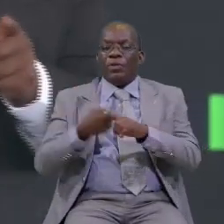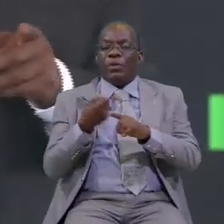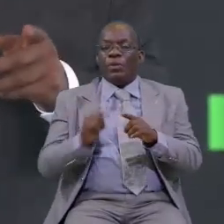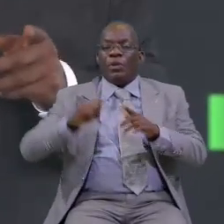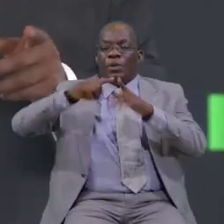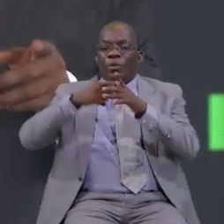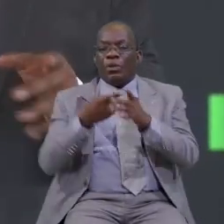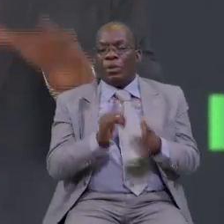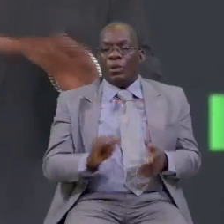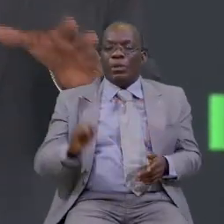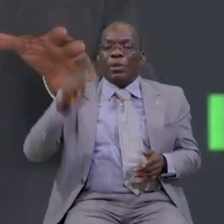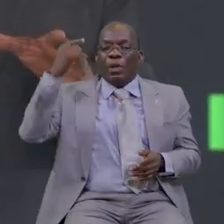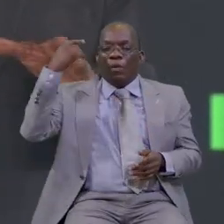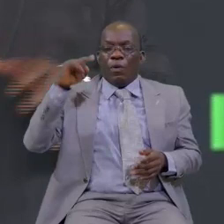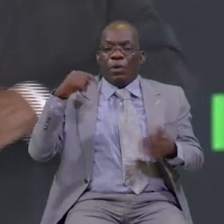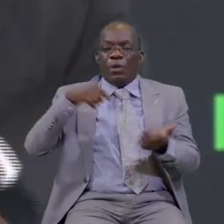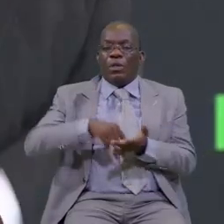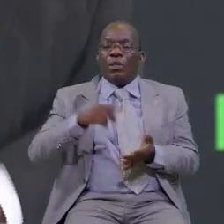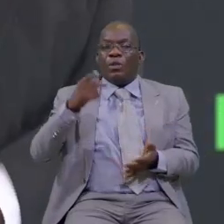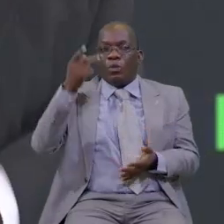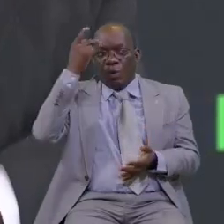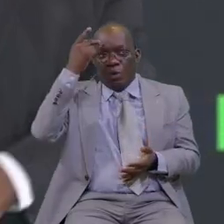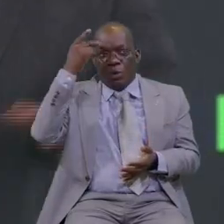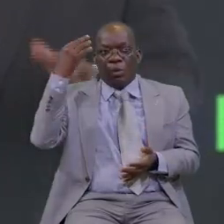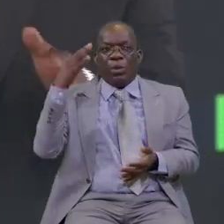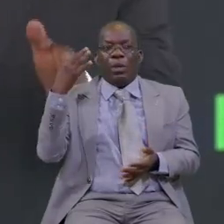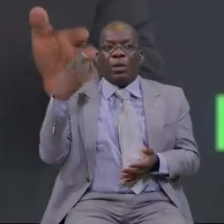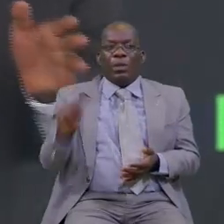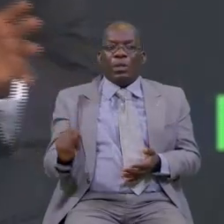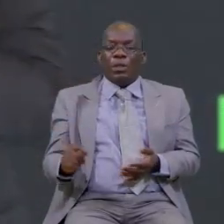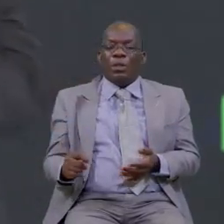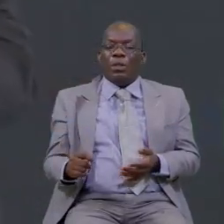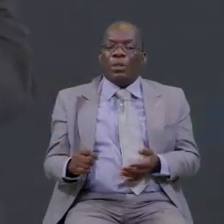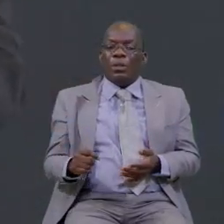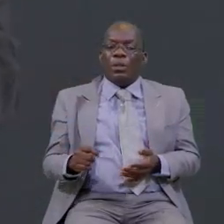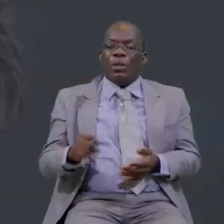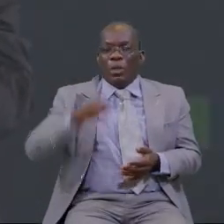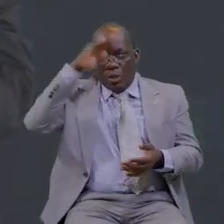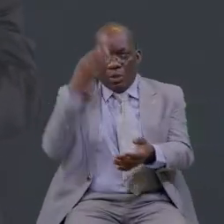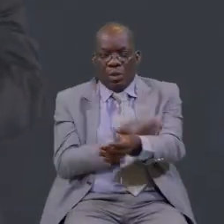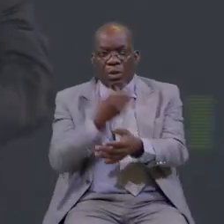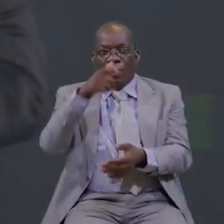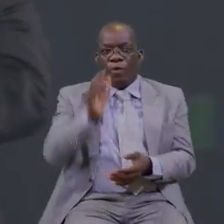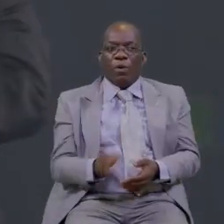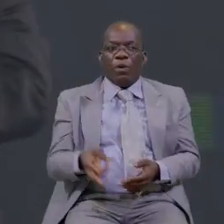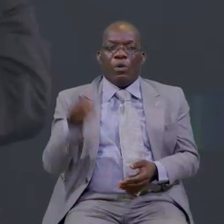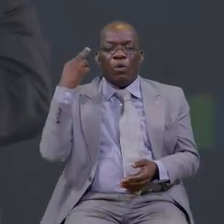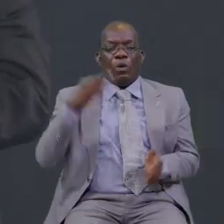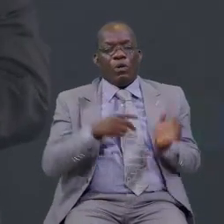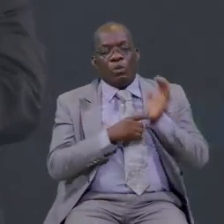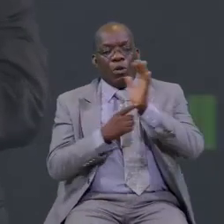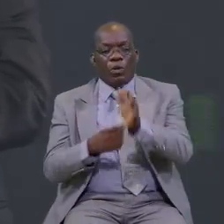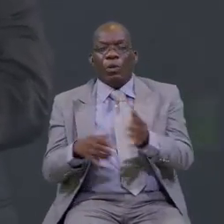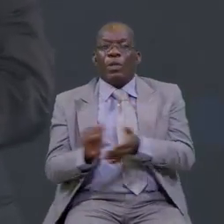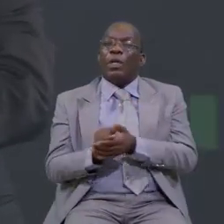this purpose, the Son of God was manifested, that he might destroy the works